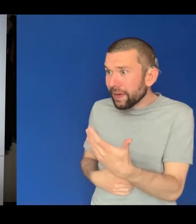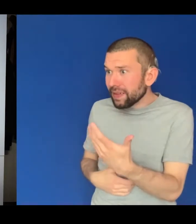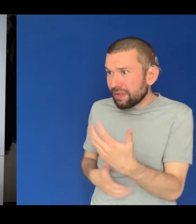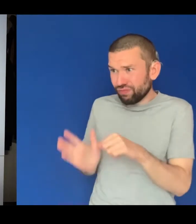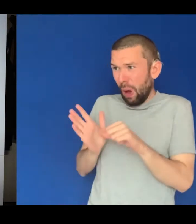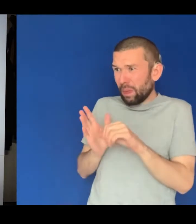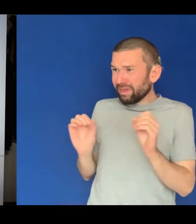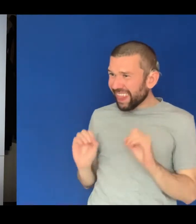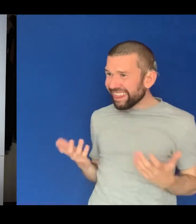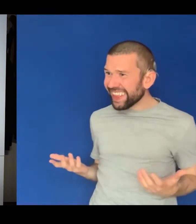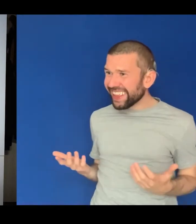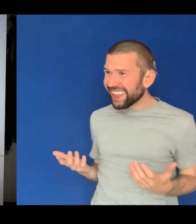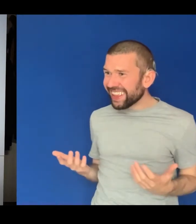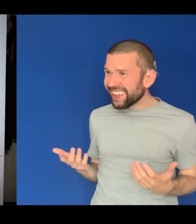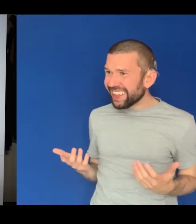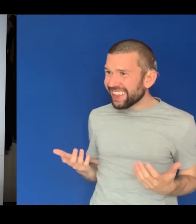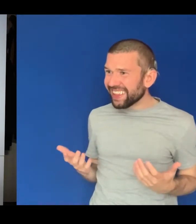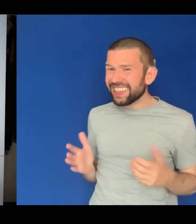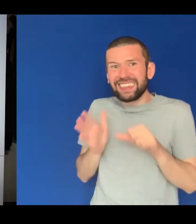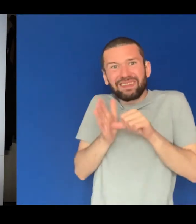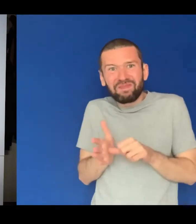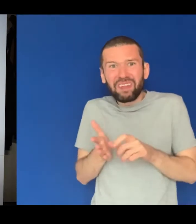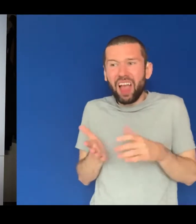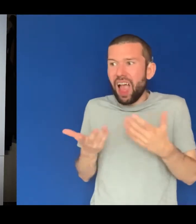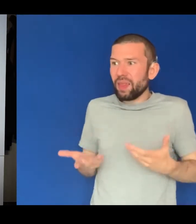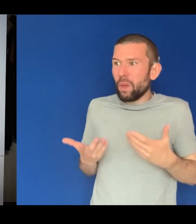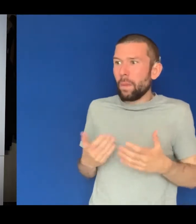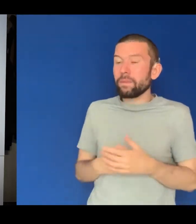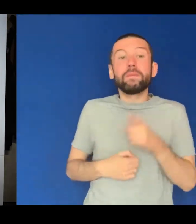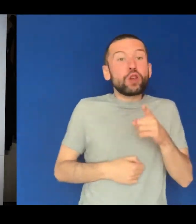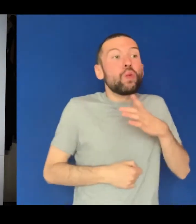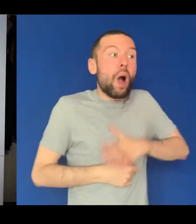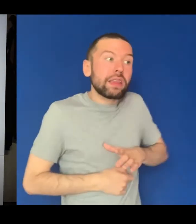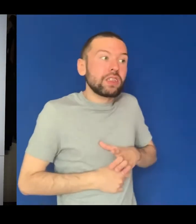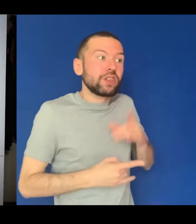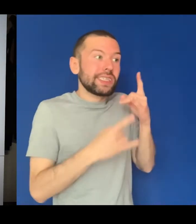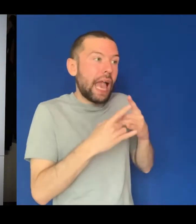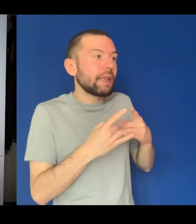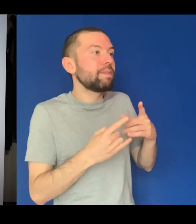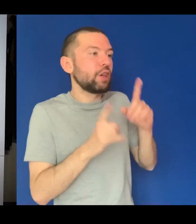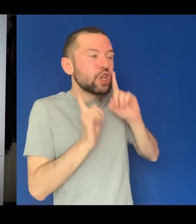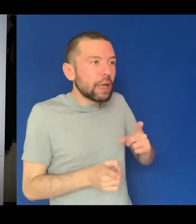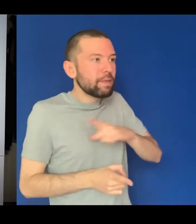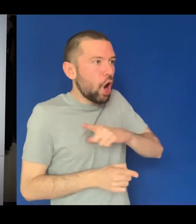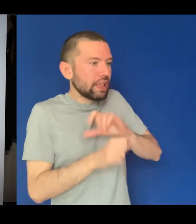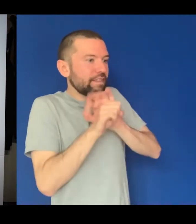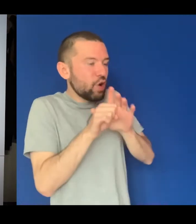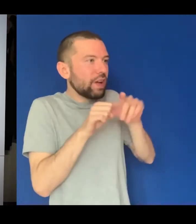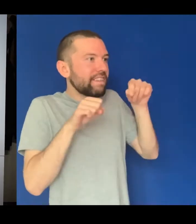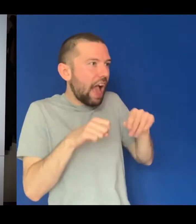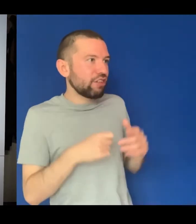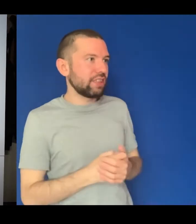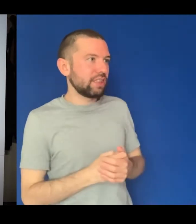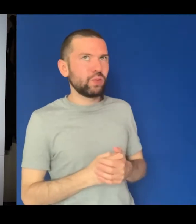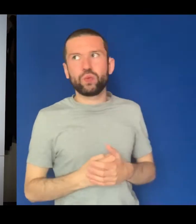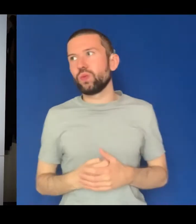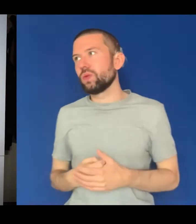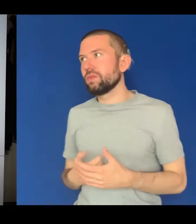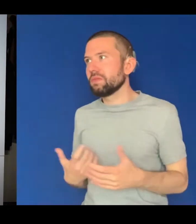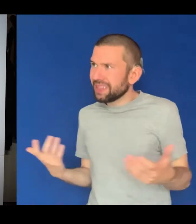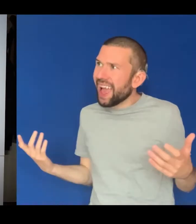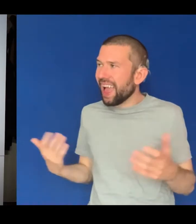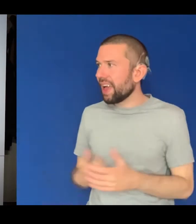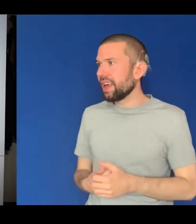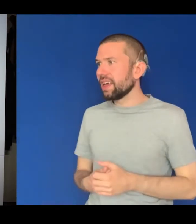problem to be honest. It's difficult right now. But you wanted to, you just couldn't because of COVID. Well, yeah, I